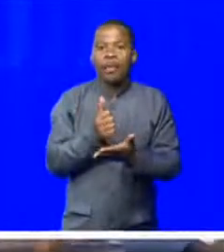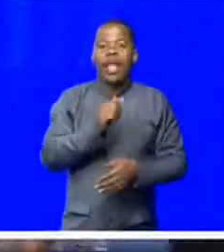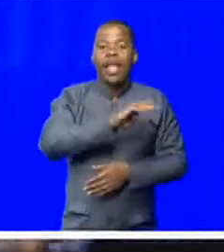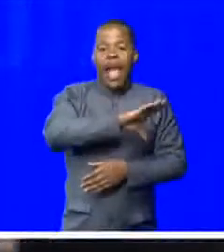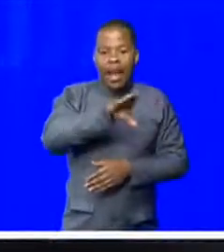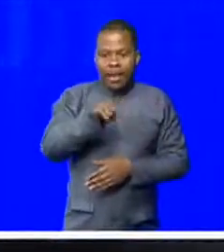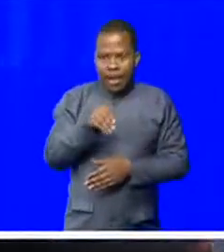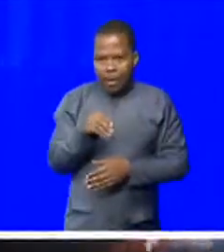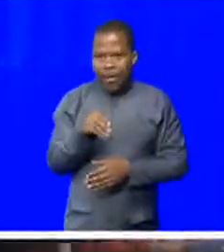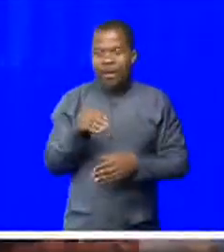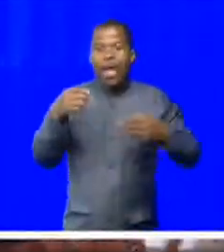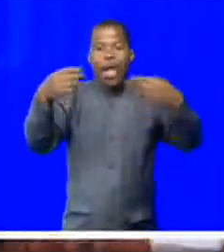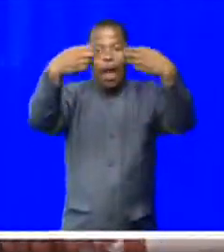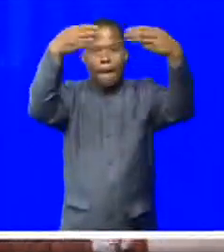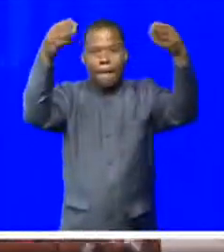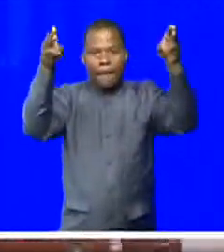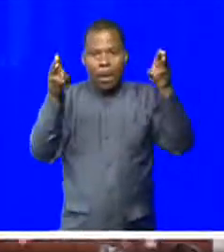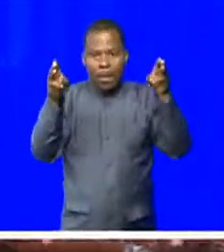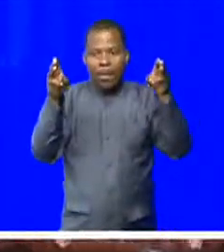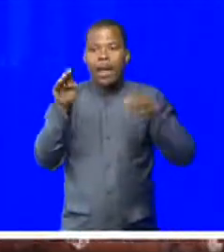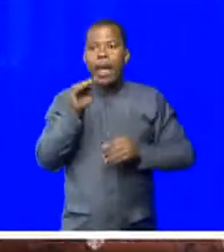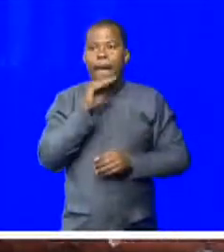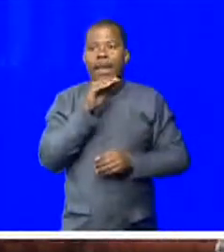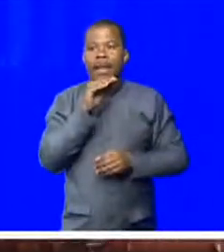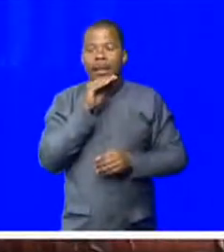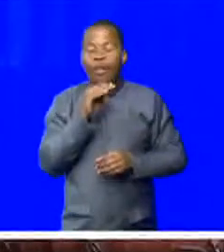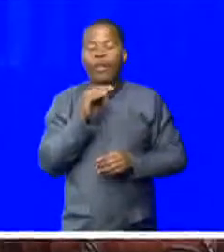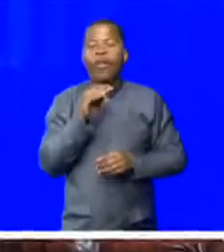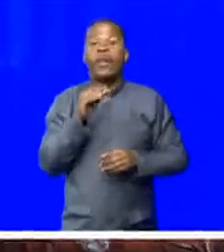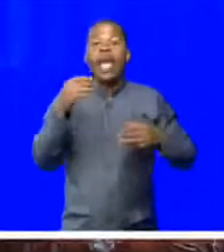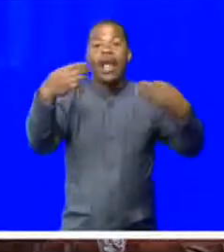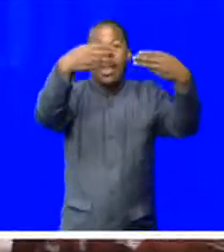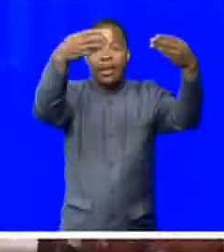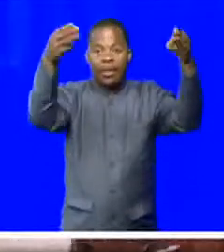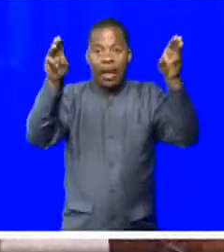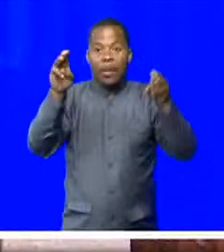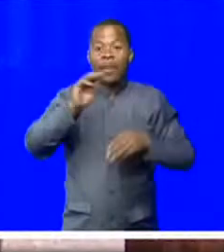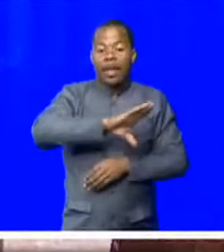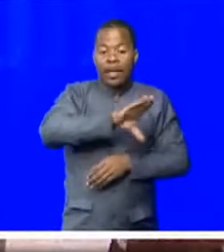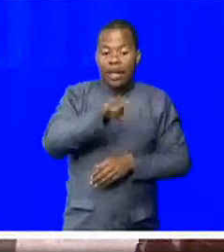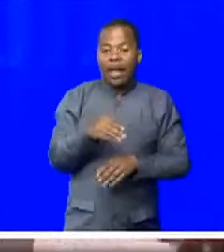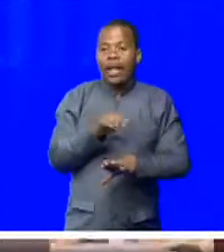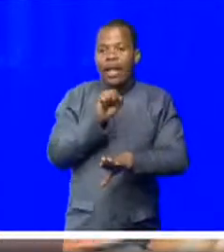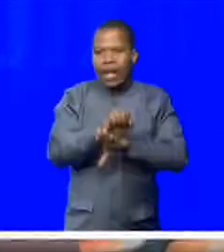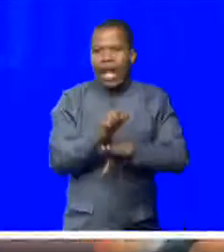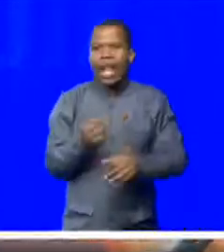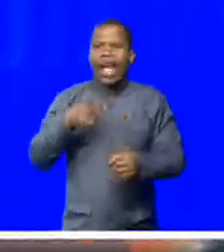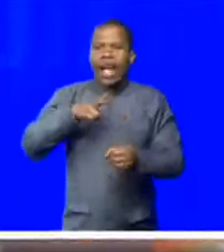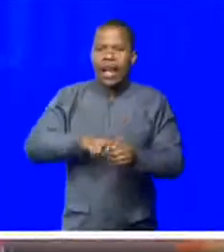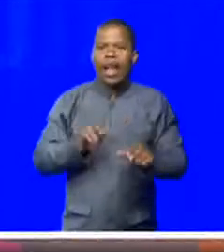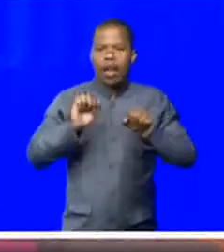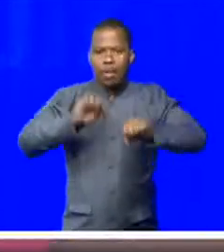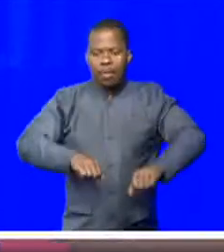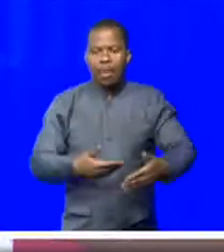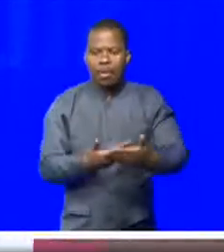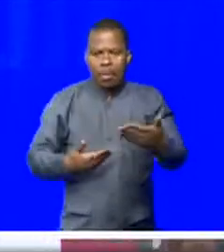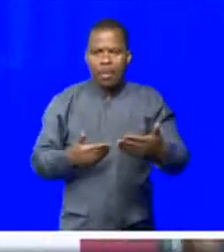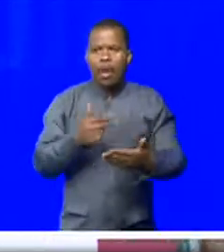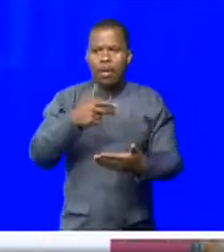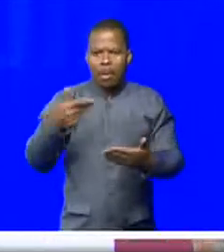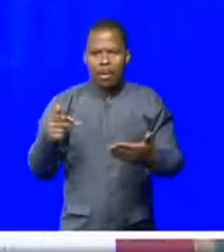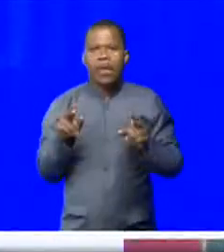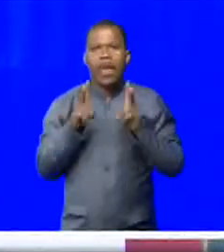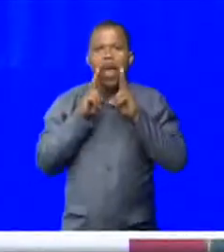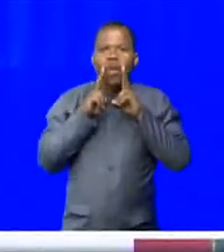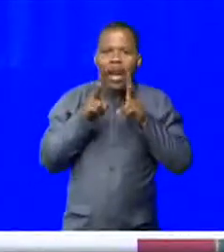of the SADC Parliamentary Forum into a SADC Parliament and an agreement amending the protocol on the development of tourism